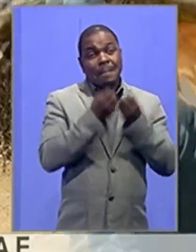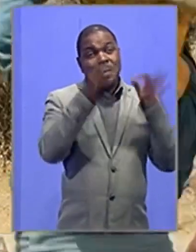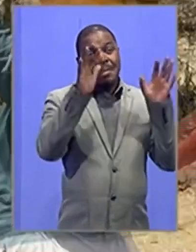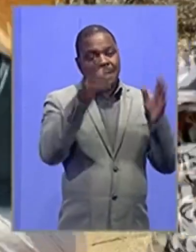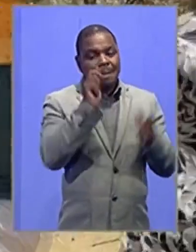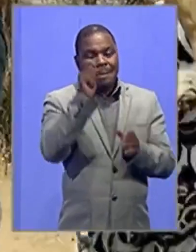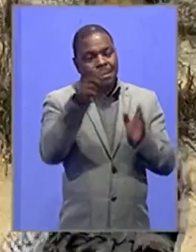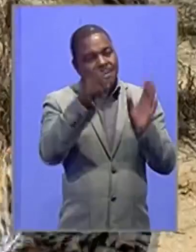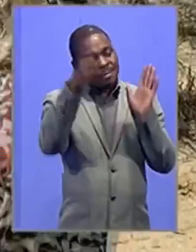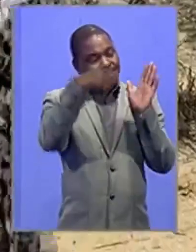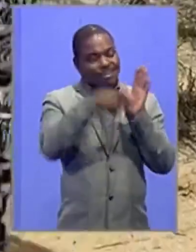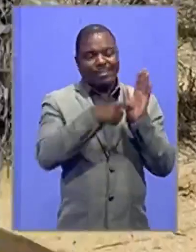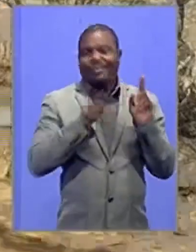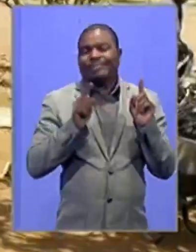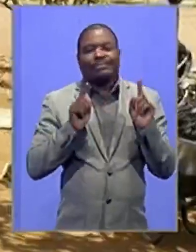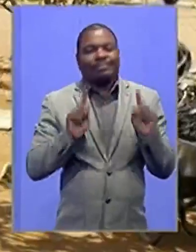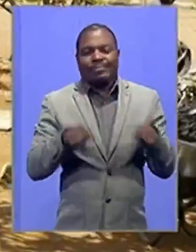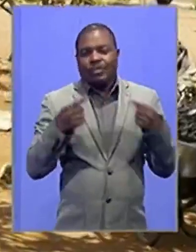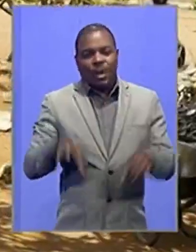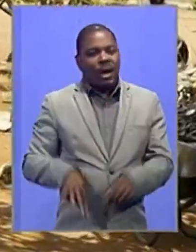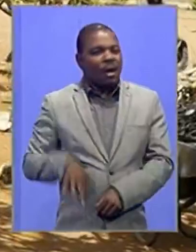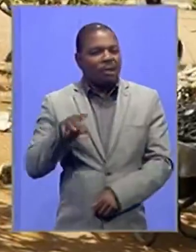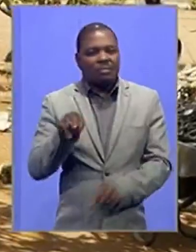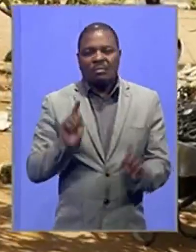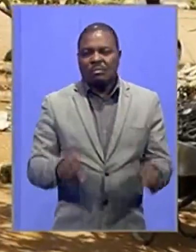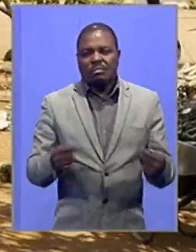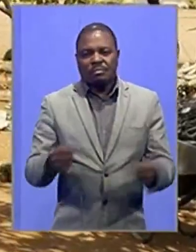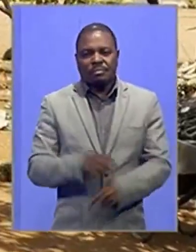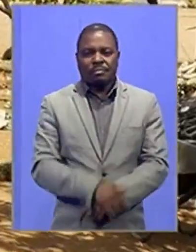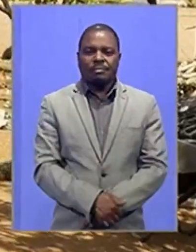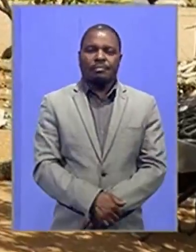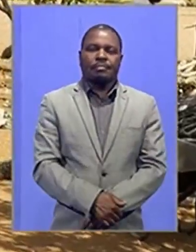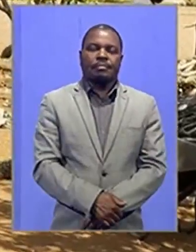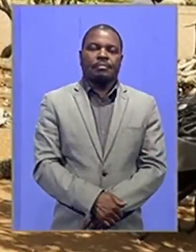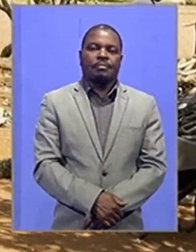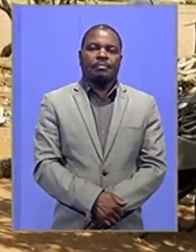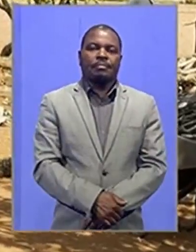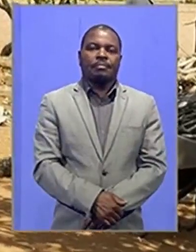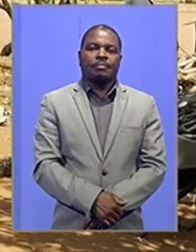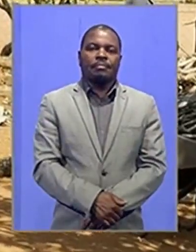fihlelele nna ke koketšo motao wa ditaba tša SABC Ga-Makgoba.